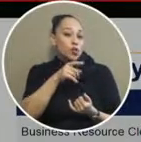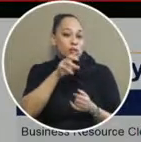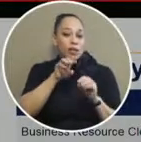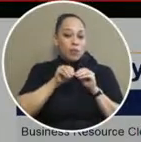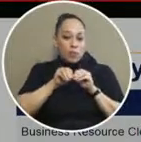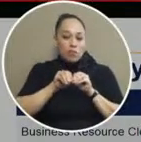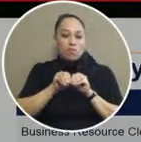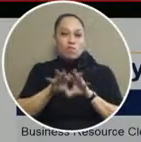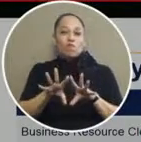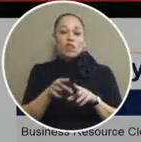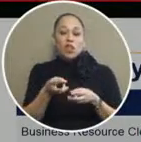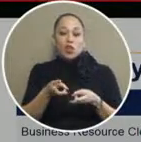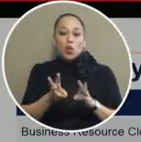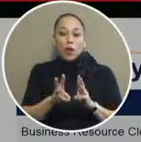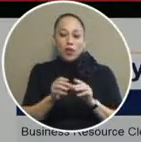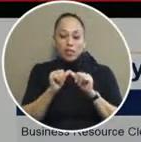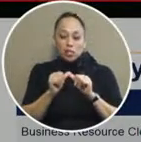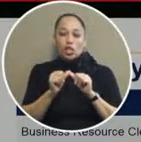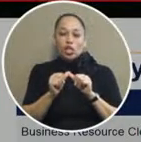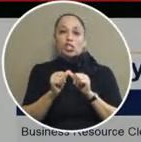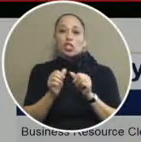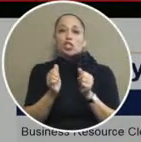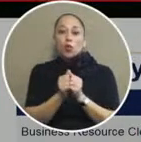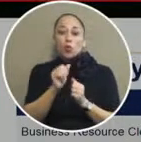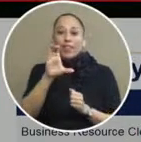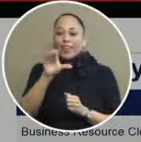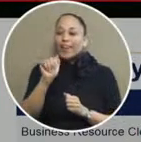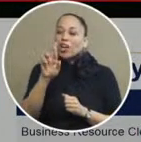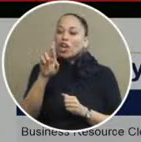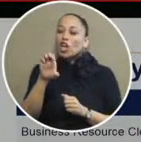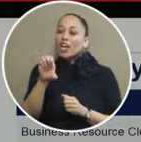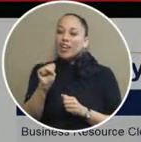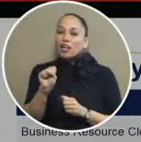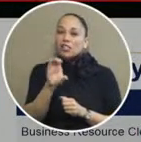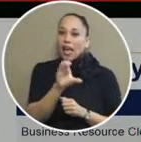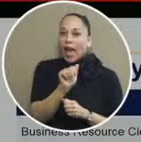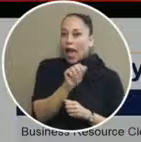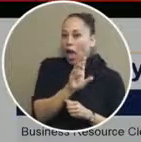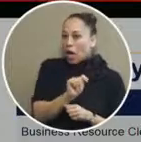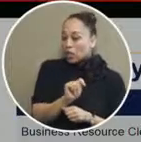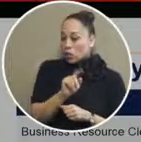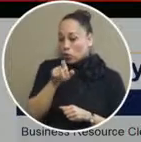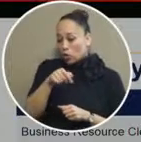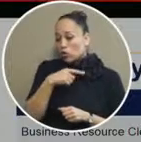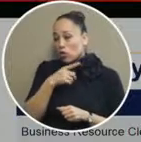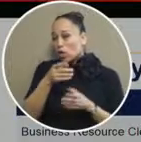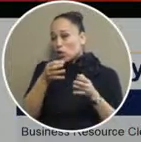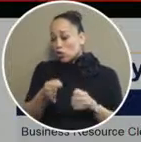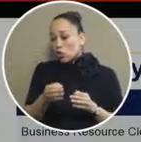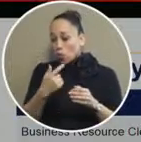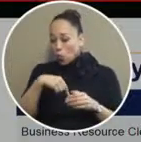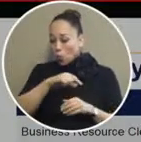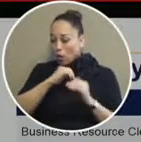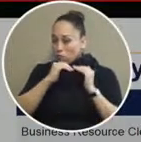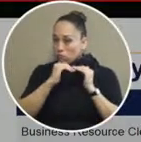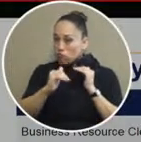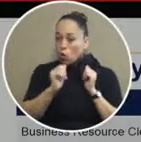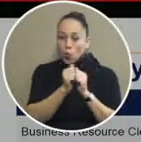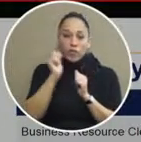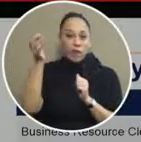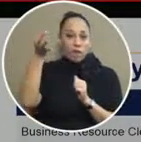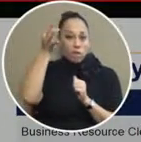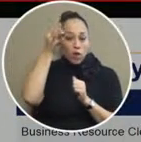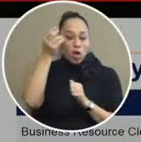deployed in a manner that is consistent with the CARES Act. So we're going to need to ensure that we're in alignment with the federal